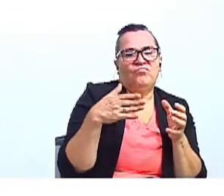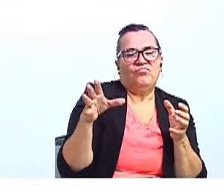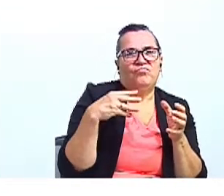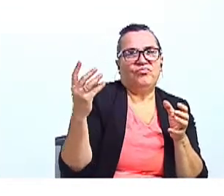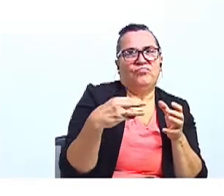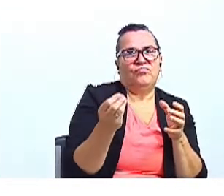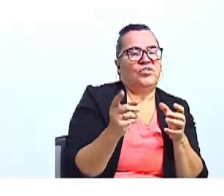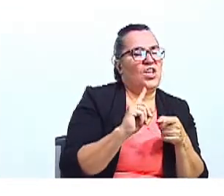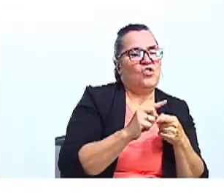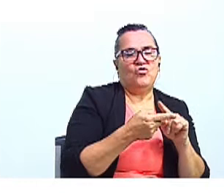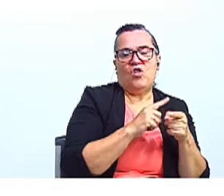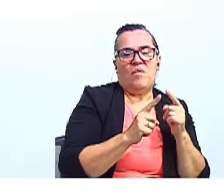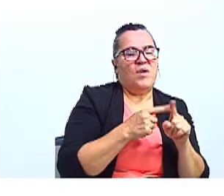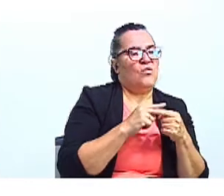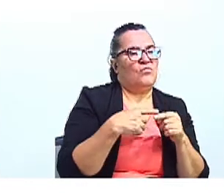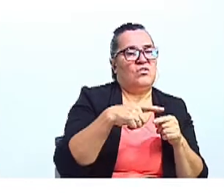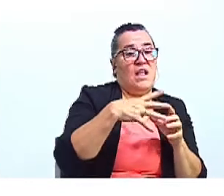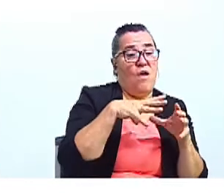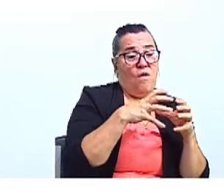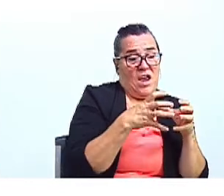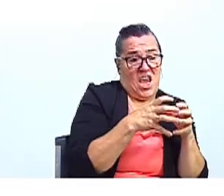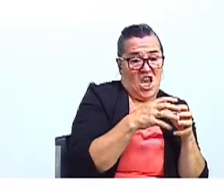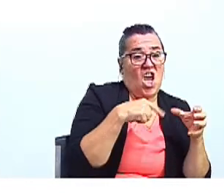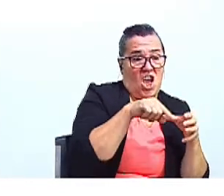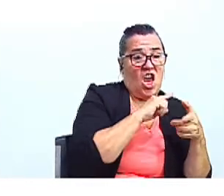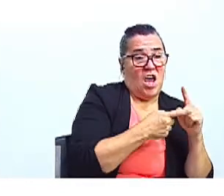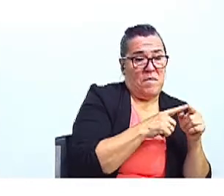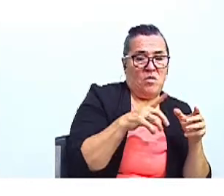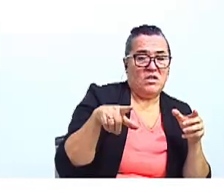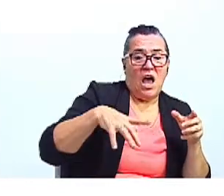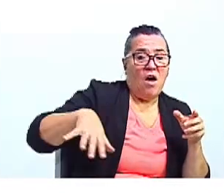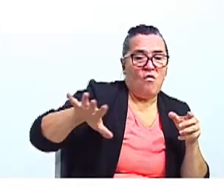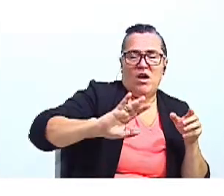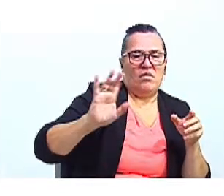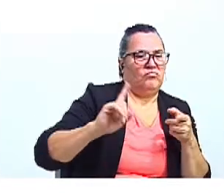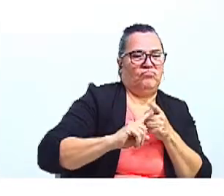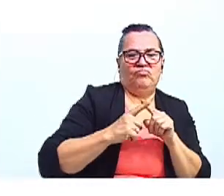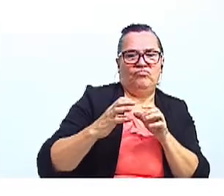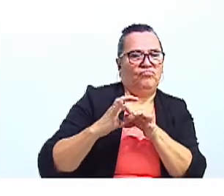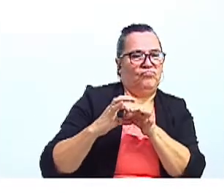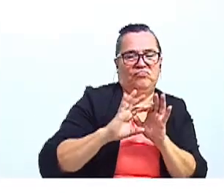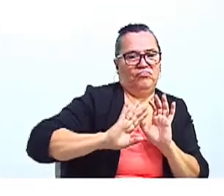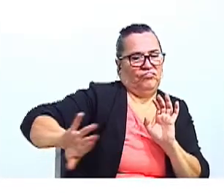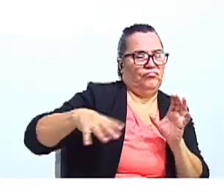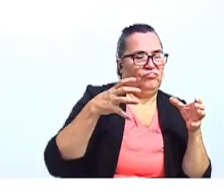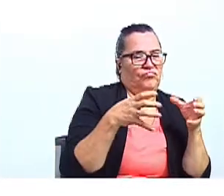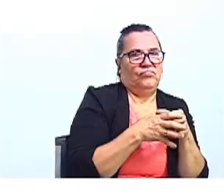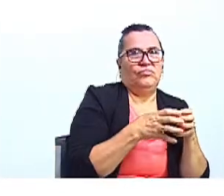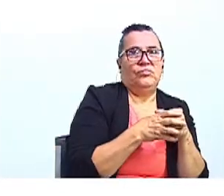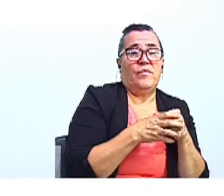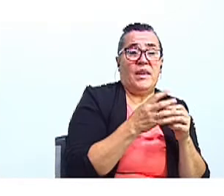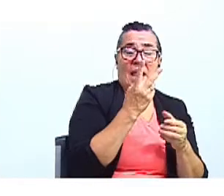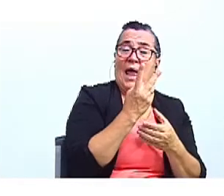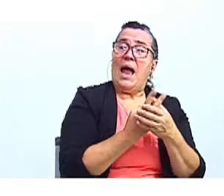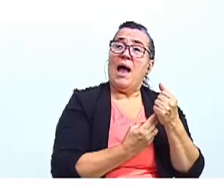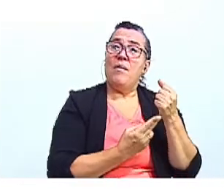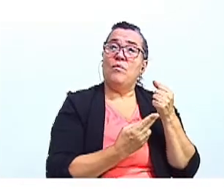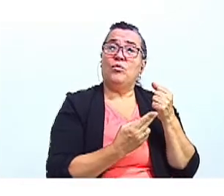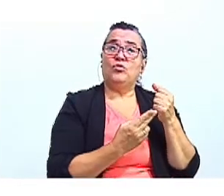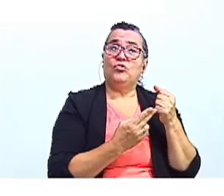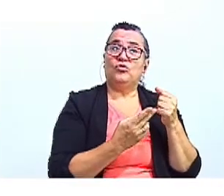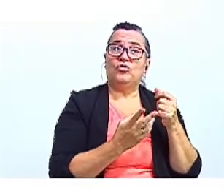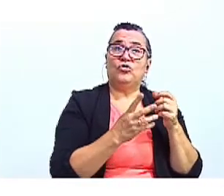friends with anyone outside the group. In most cases, clique behavior evolves into